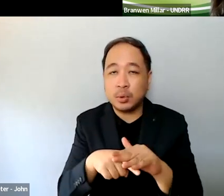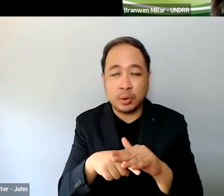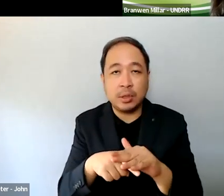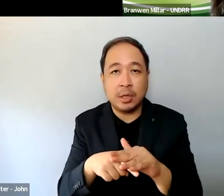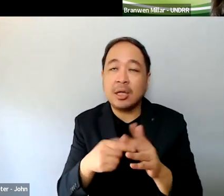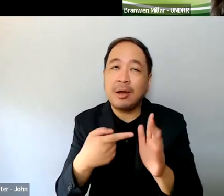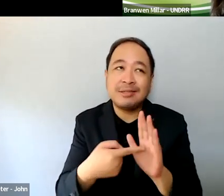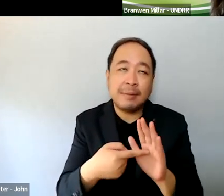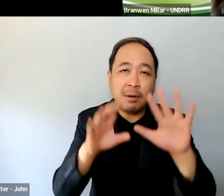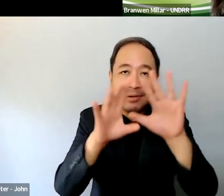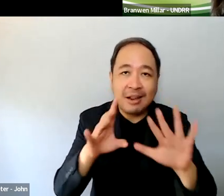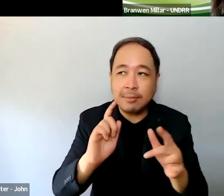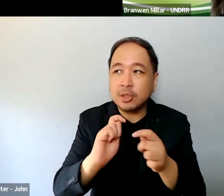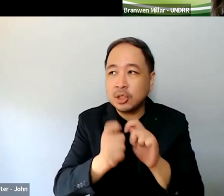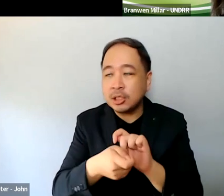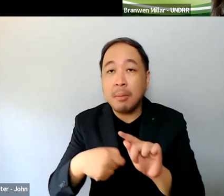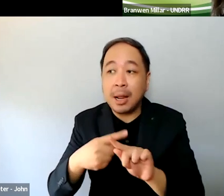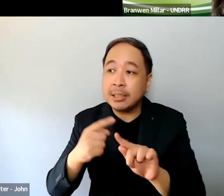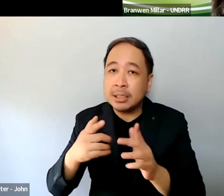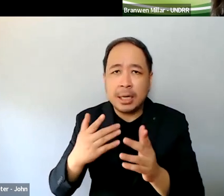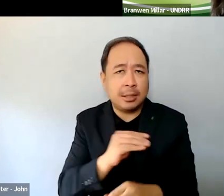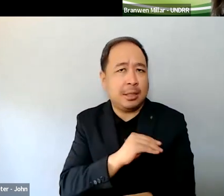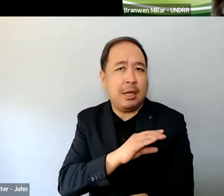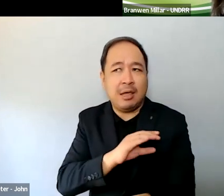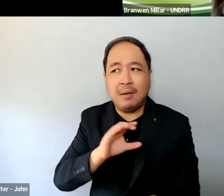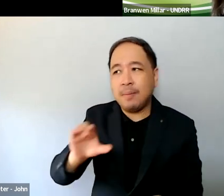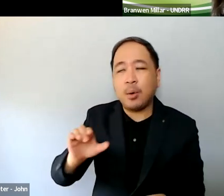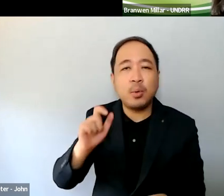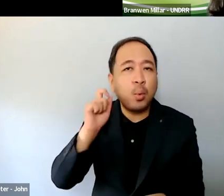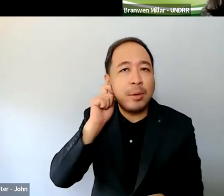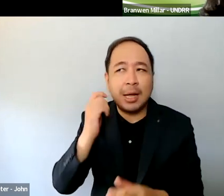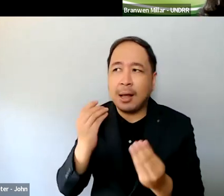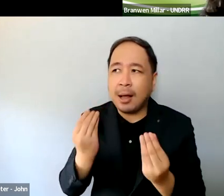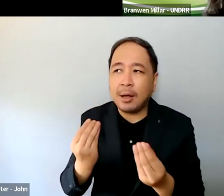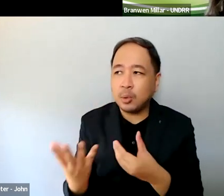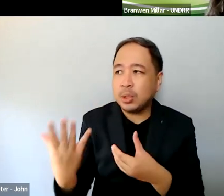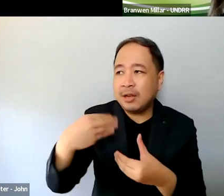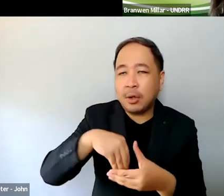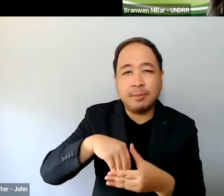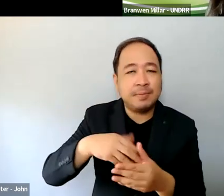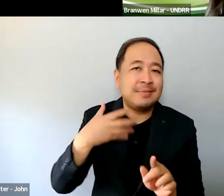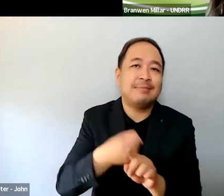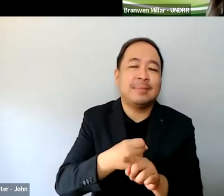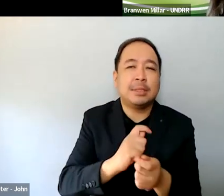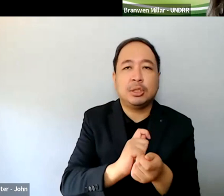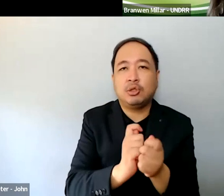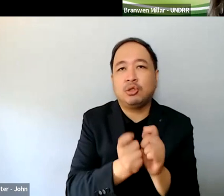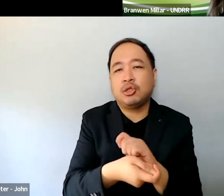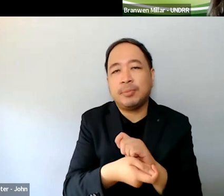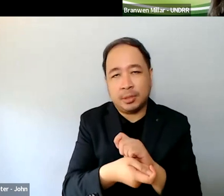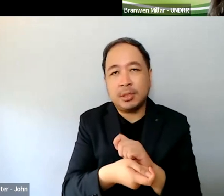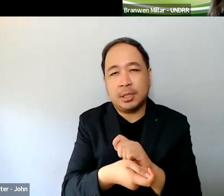as enable women to become actors of this transformative change that we're talking about at the national and local